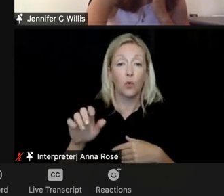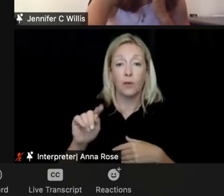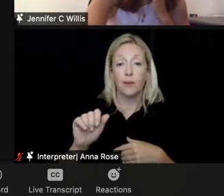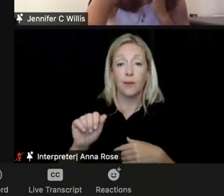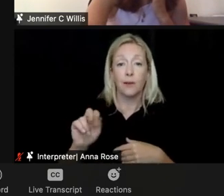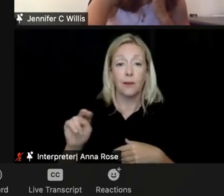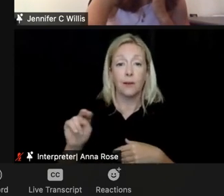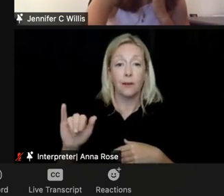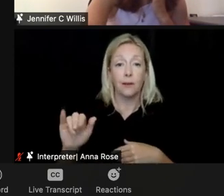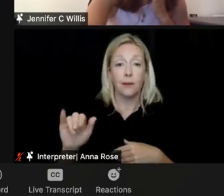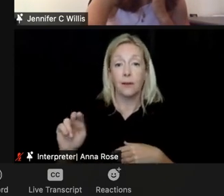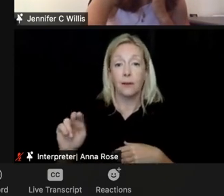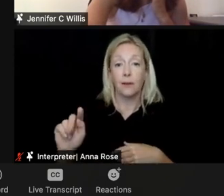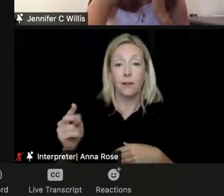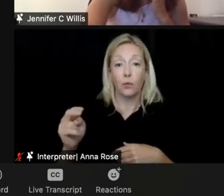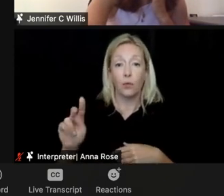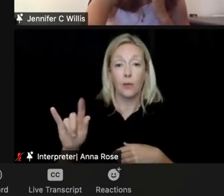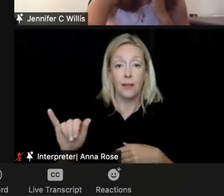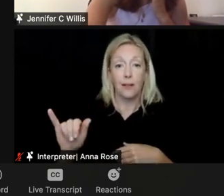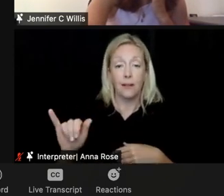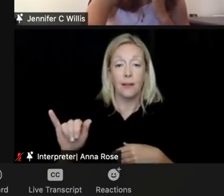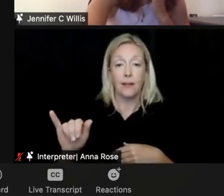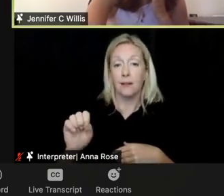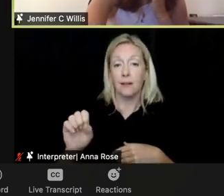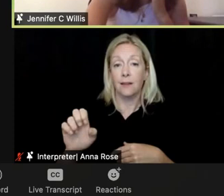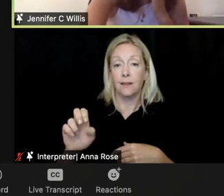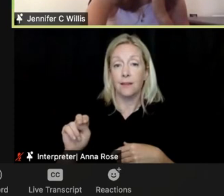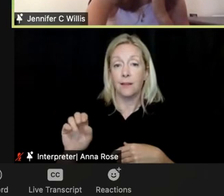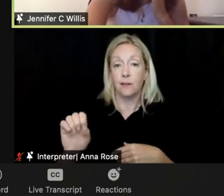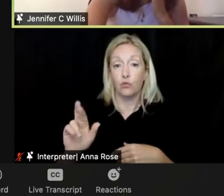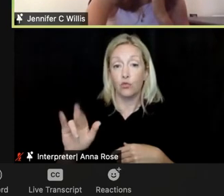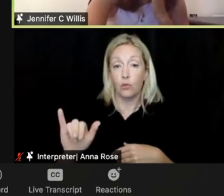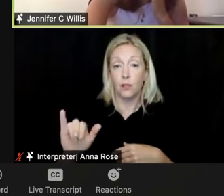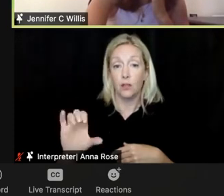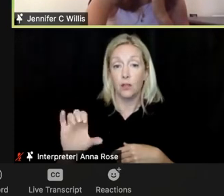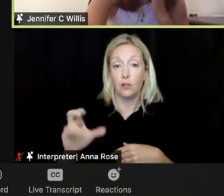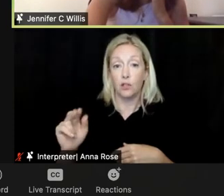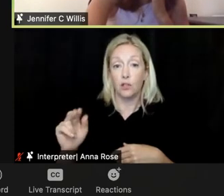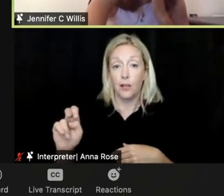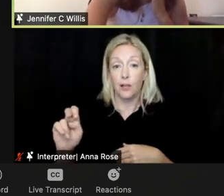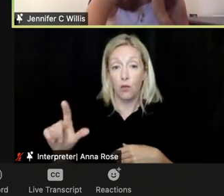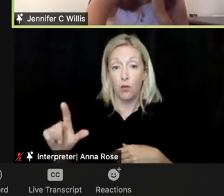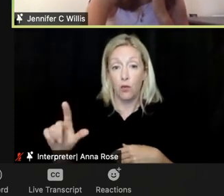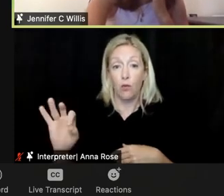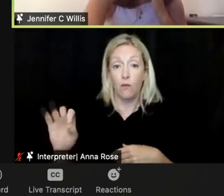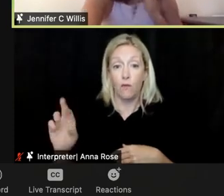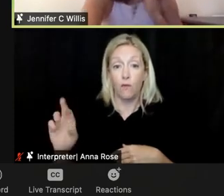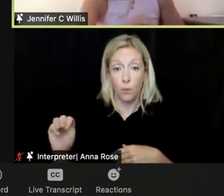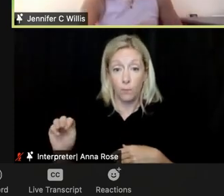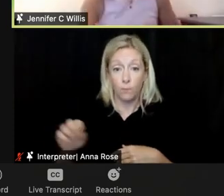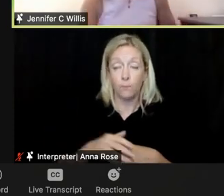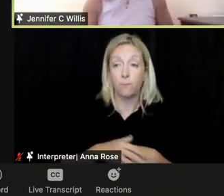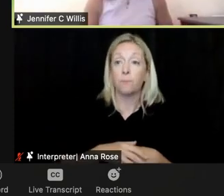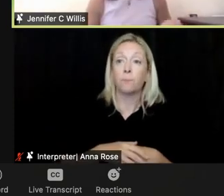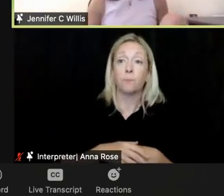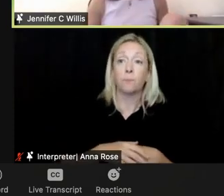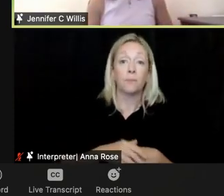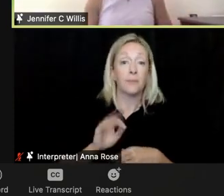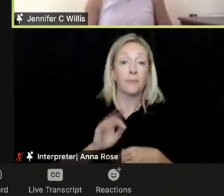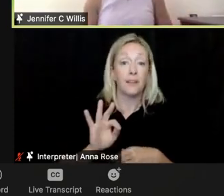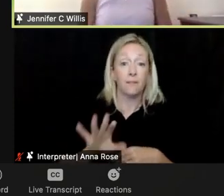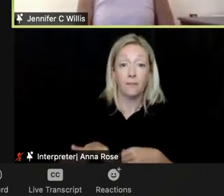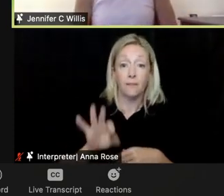Tanny Anthony sensory channel form. Yeah, if you find something and want to put it in the chat box, that would be great. Because yes, her stuff is really